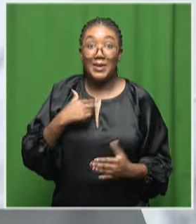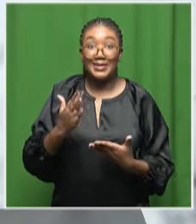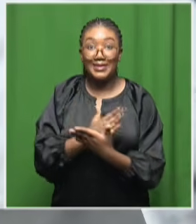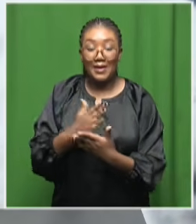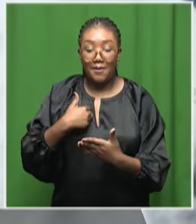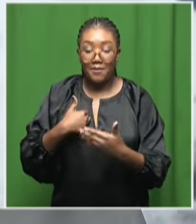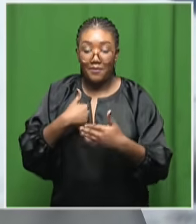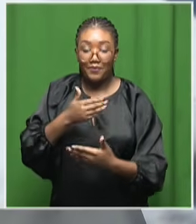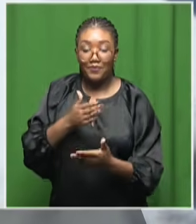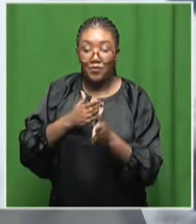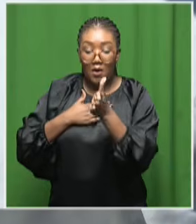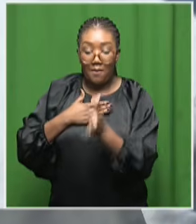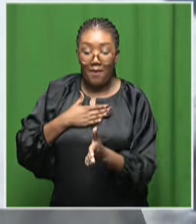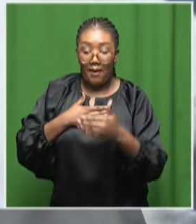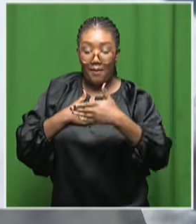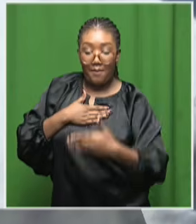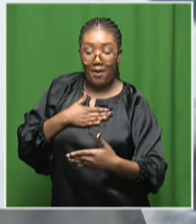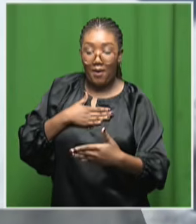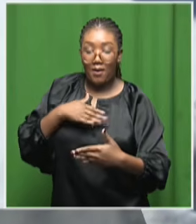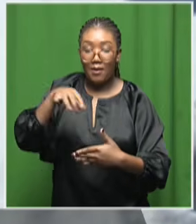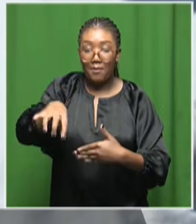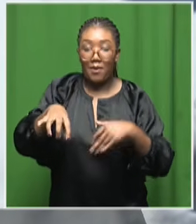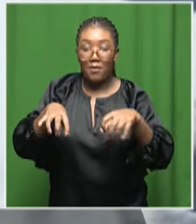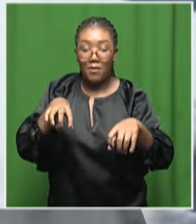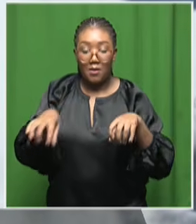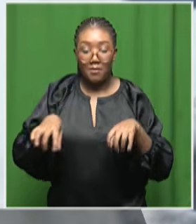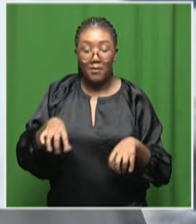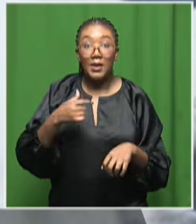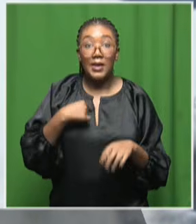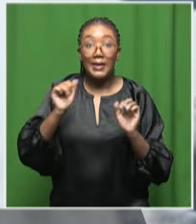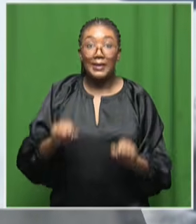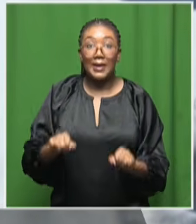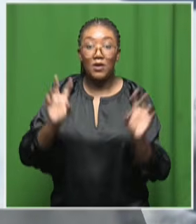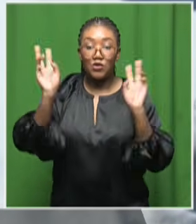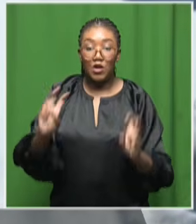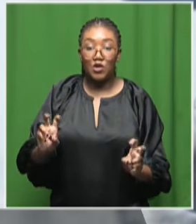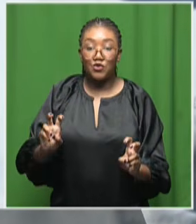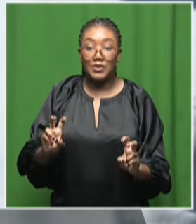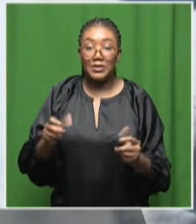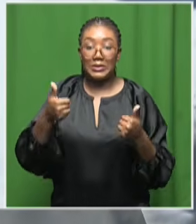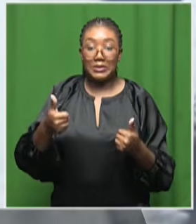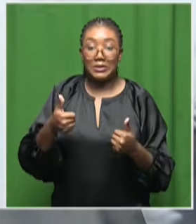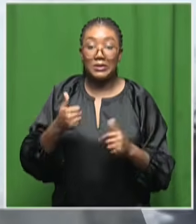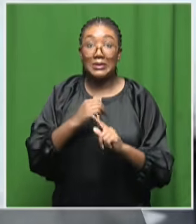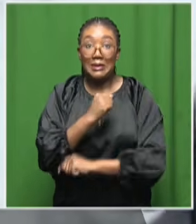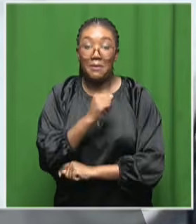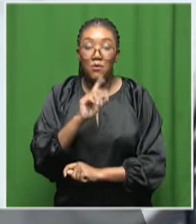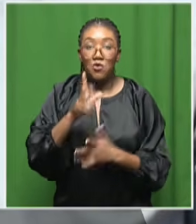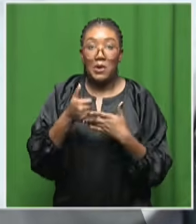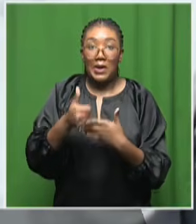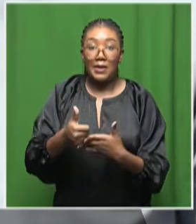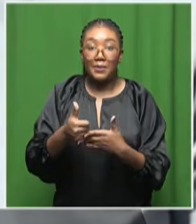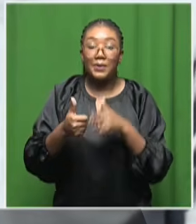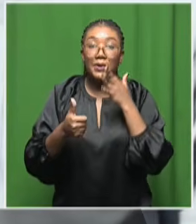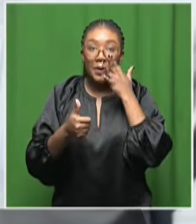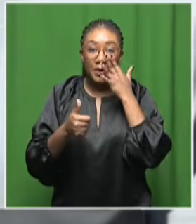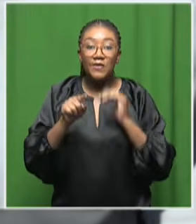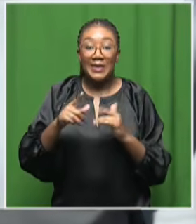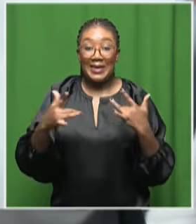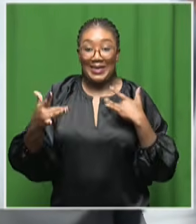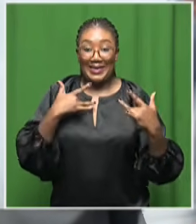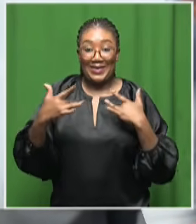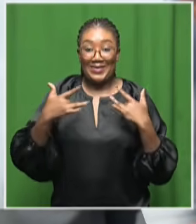that we can bring temporary electricity and ensure that the residents are well assisted. But my